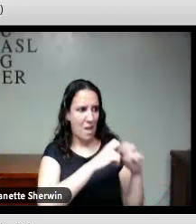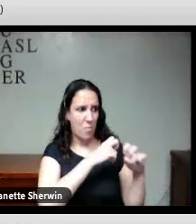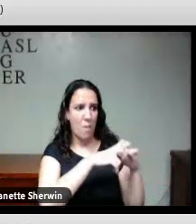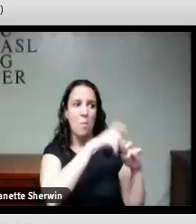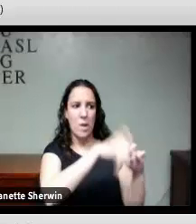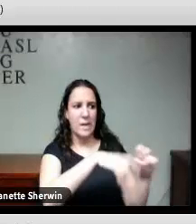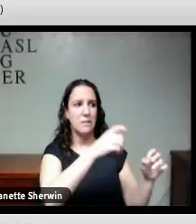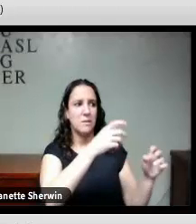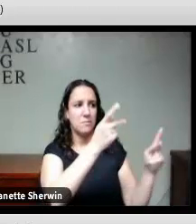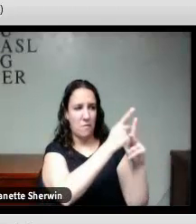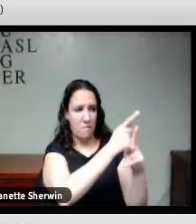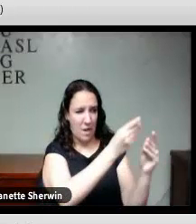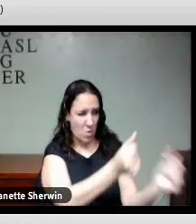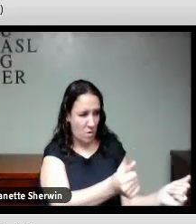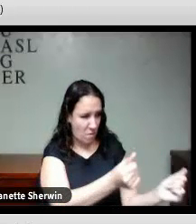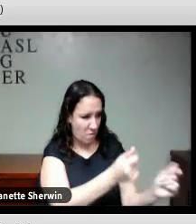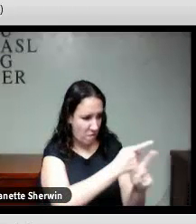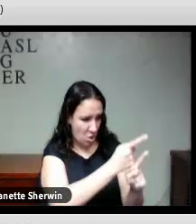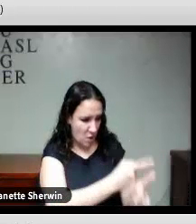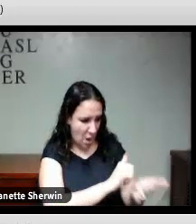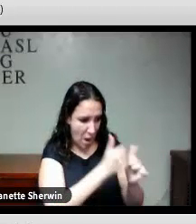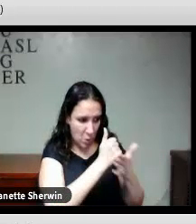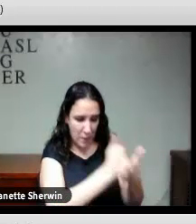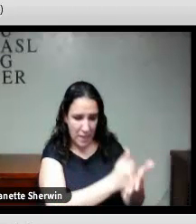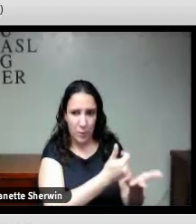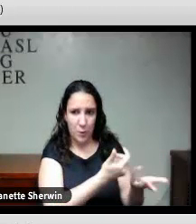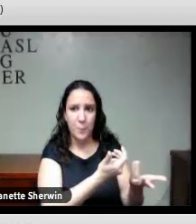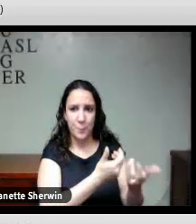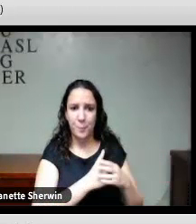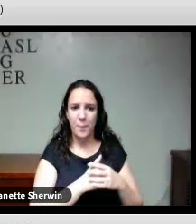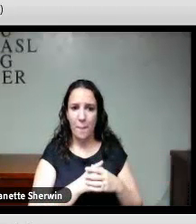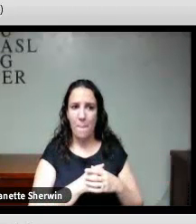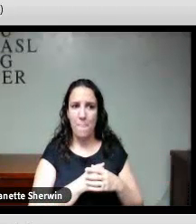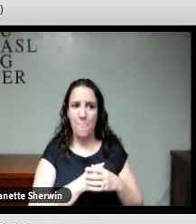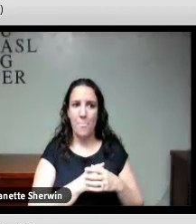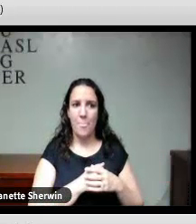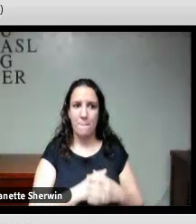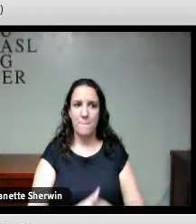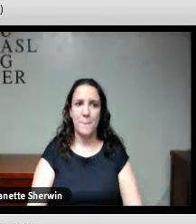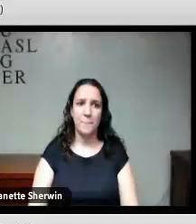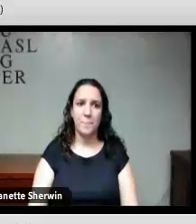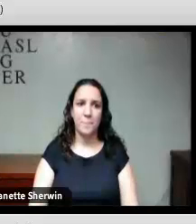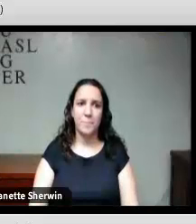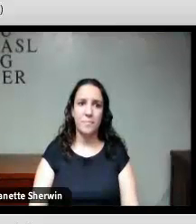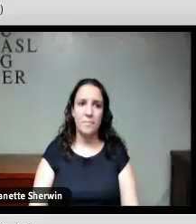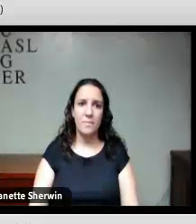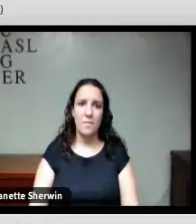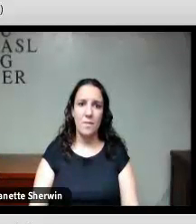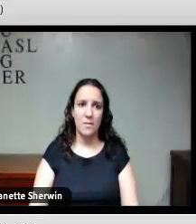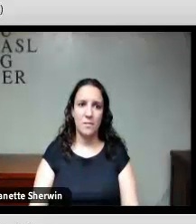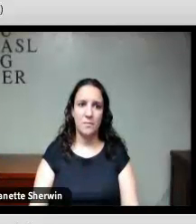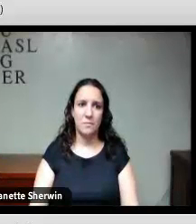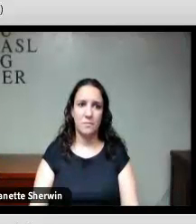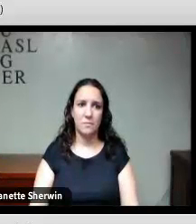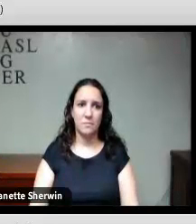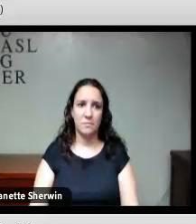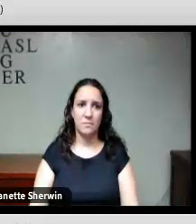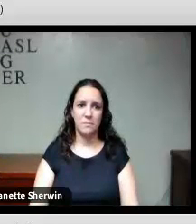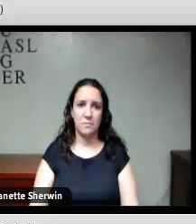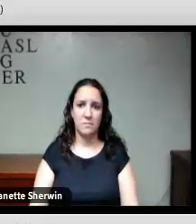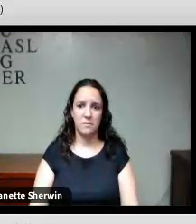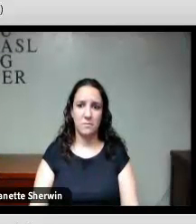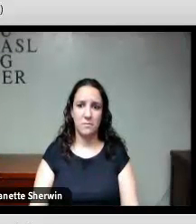see if there's a way that we can help them with it. Why really, when it gets down to it, Joan says you should treat them as